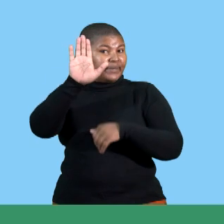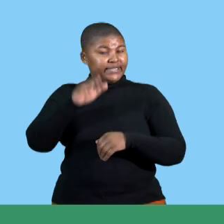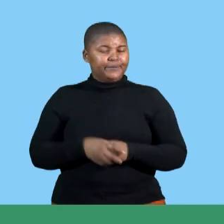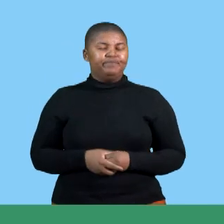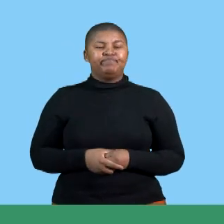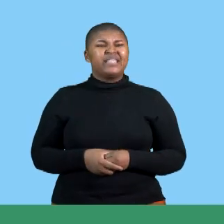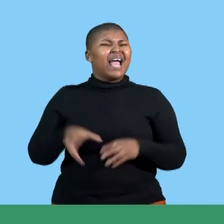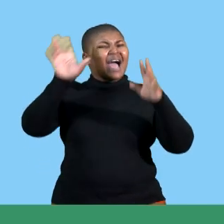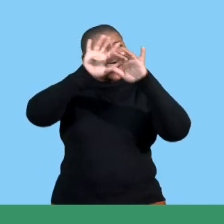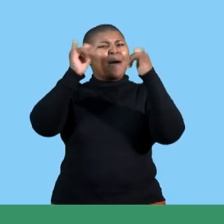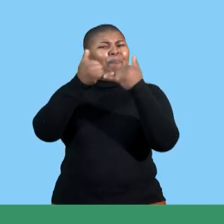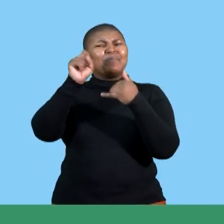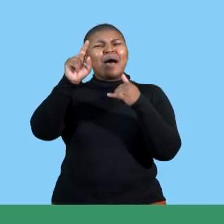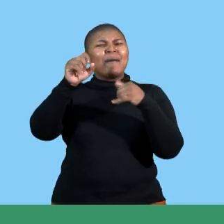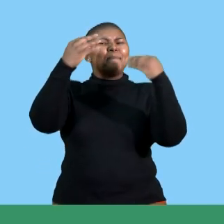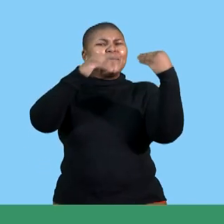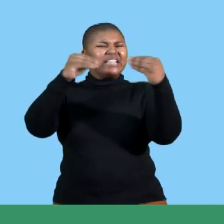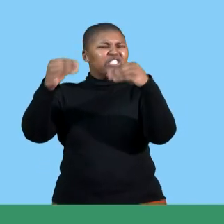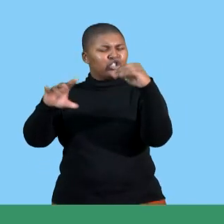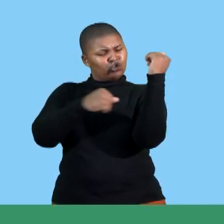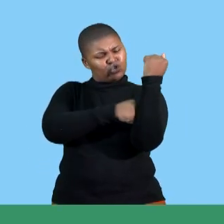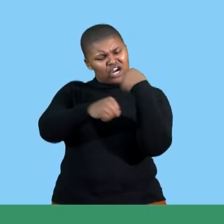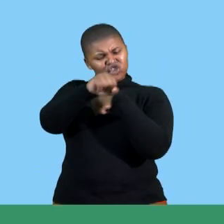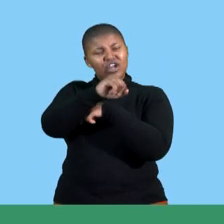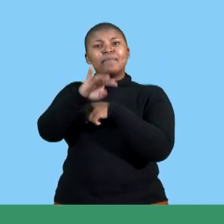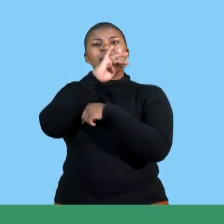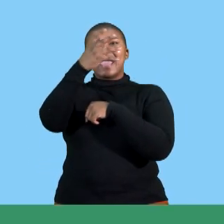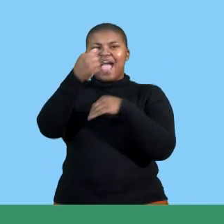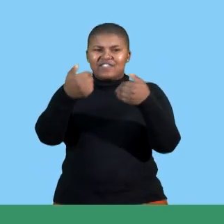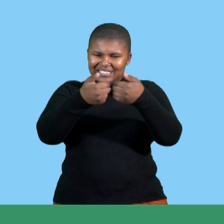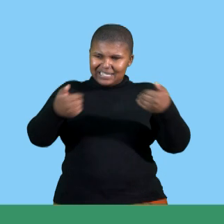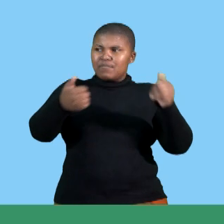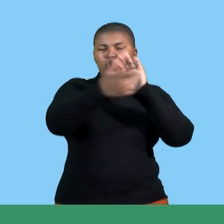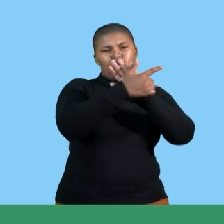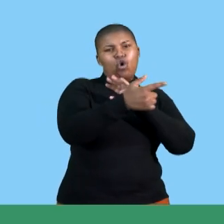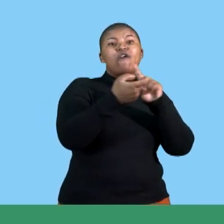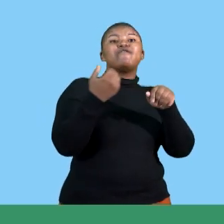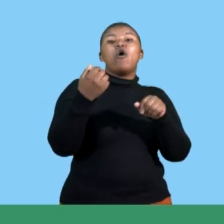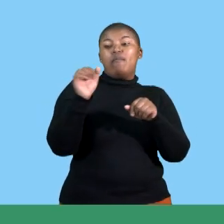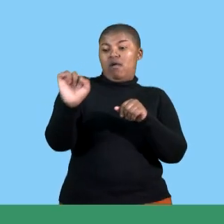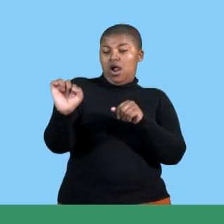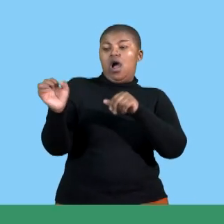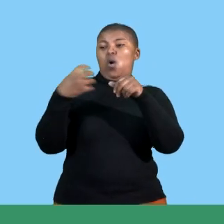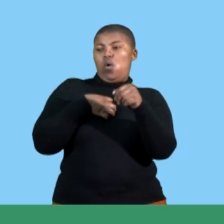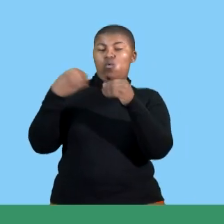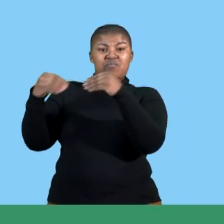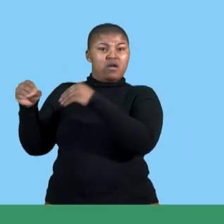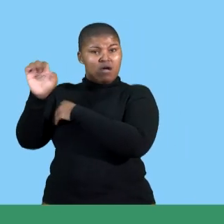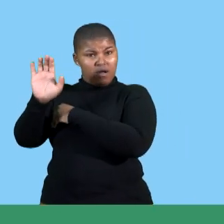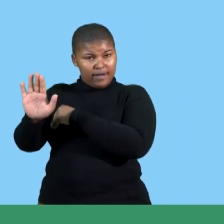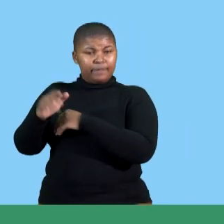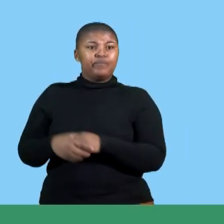a company, which is a type of business structure that has a separate legal entity from its